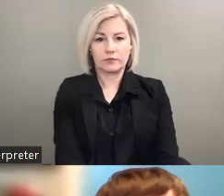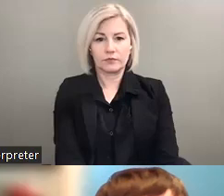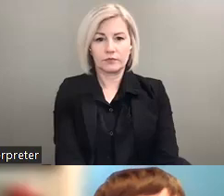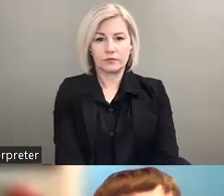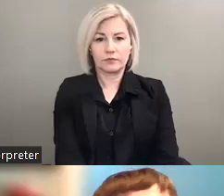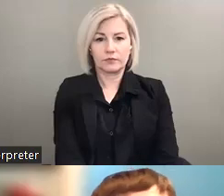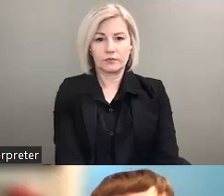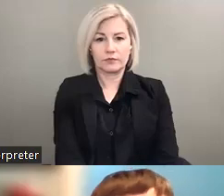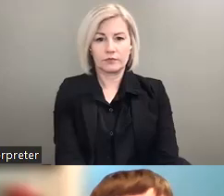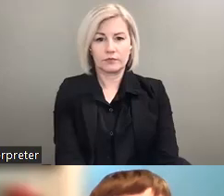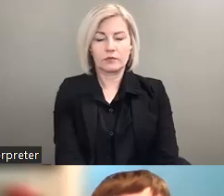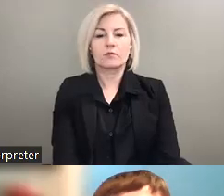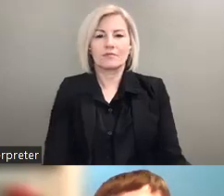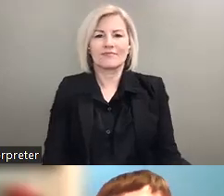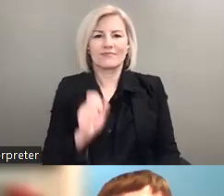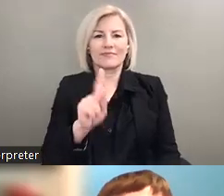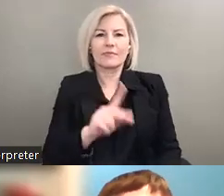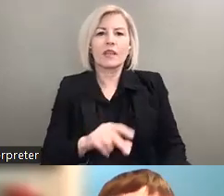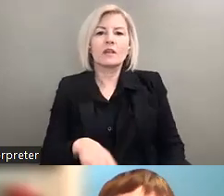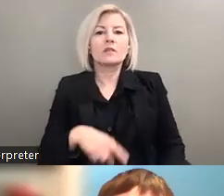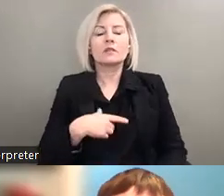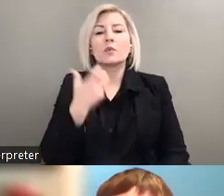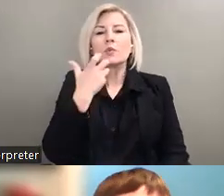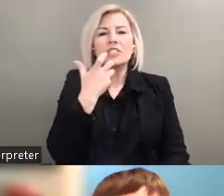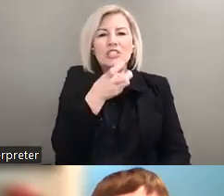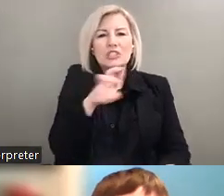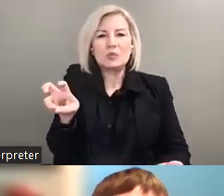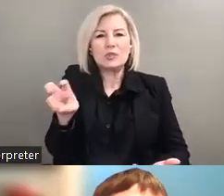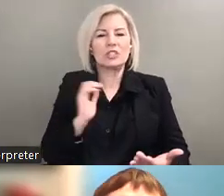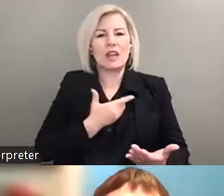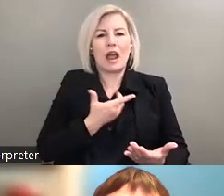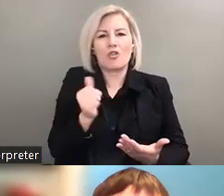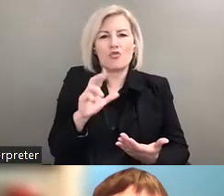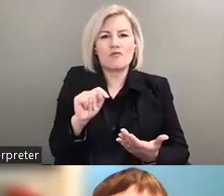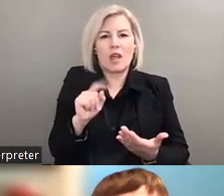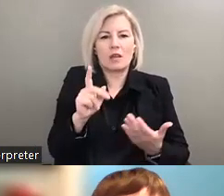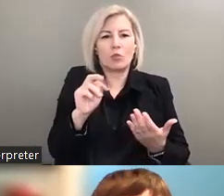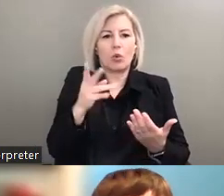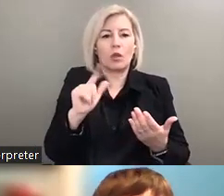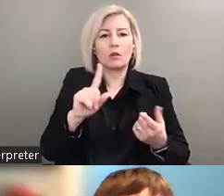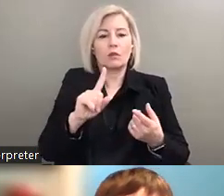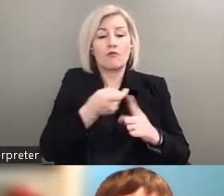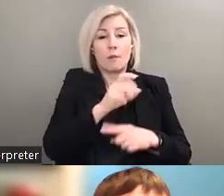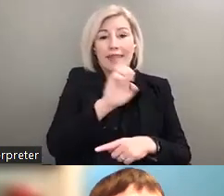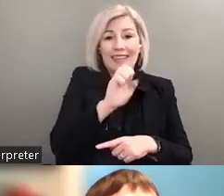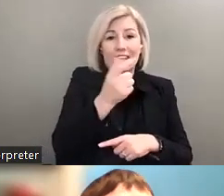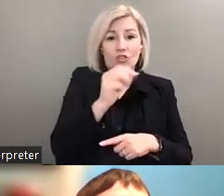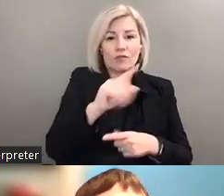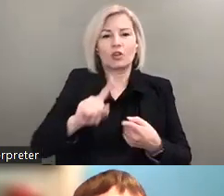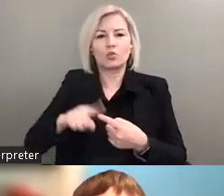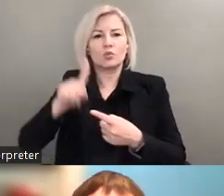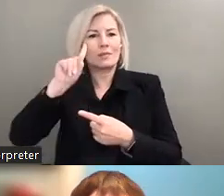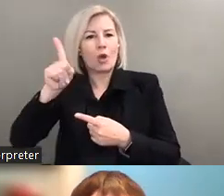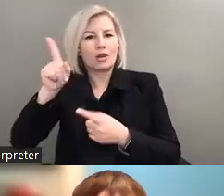Okay, Mid-Atlantic Arts has recently switched our online grant portal from eGrants to Smart Simple. If